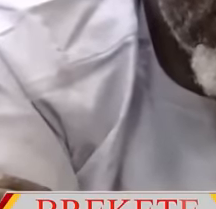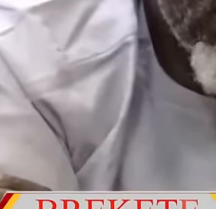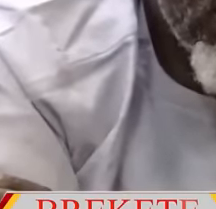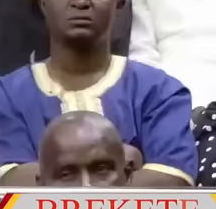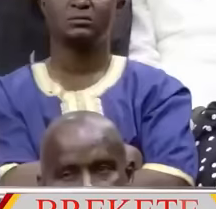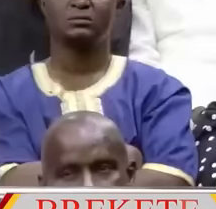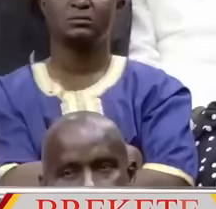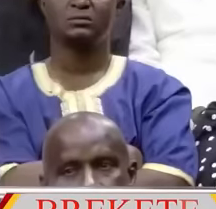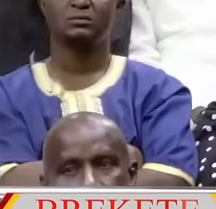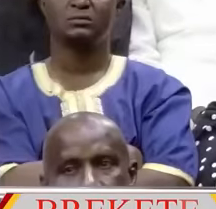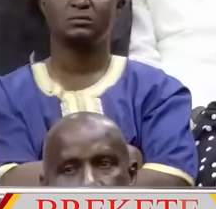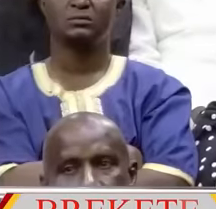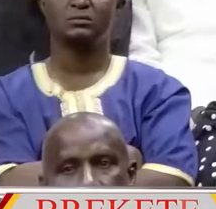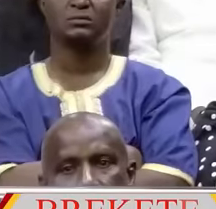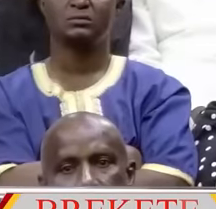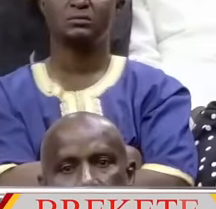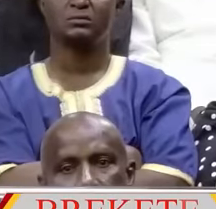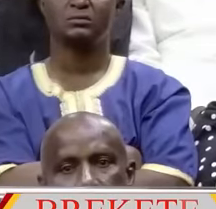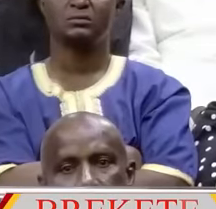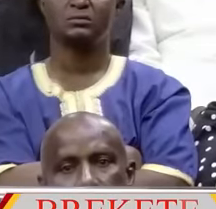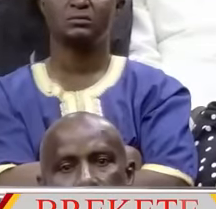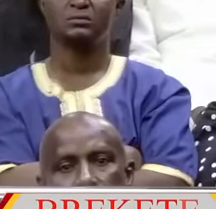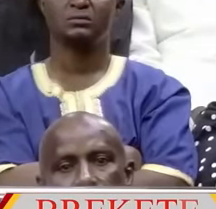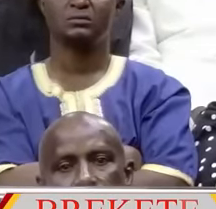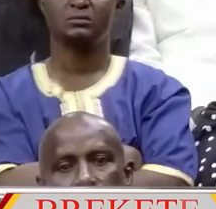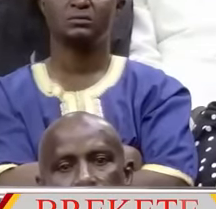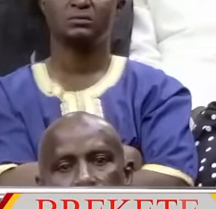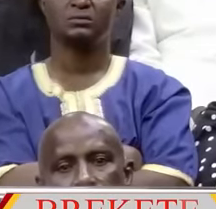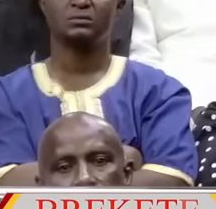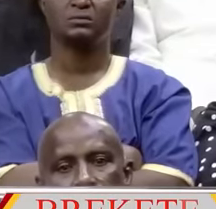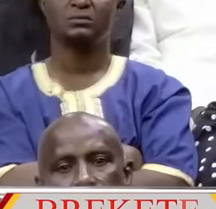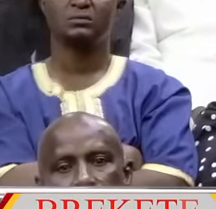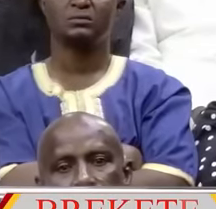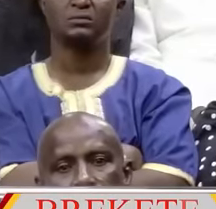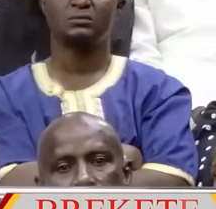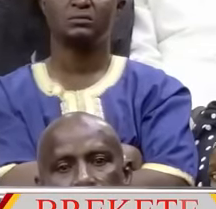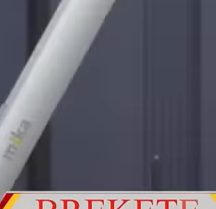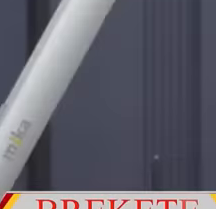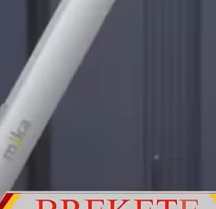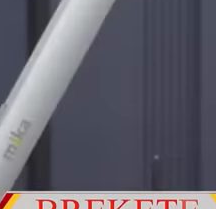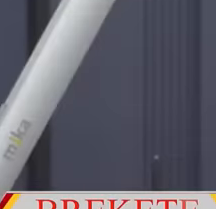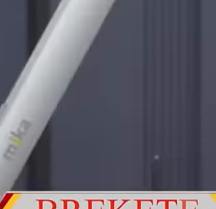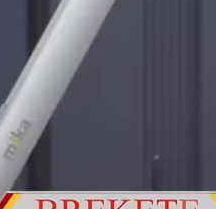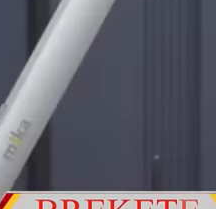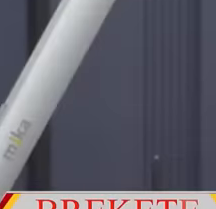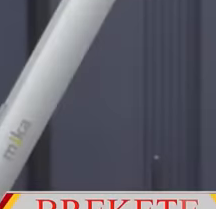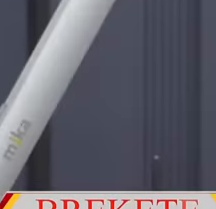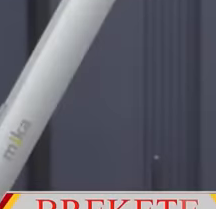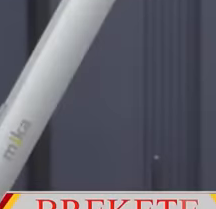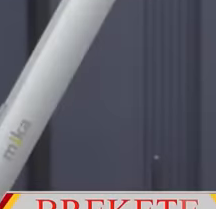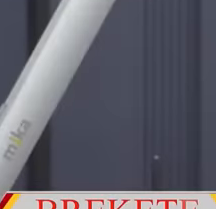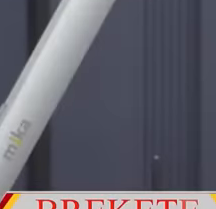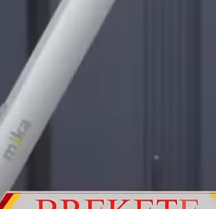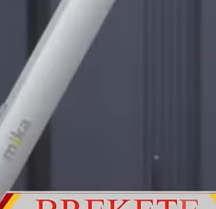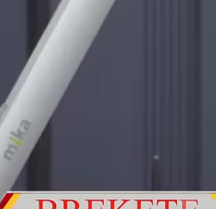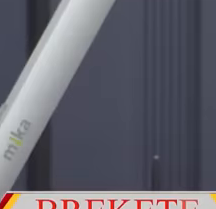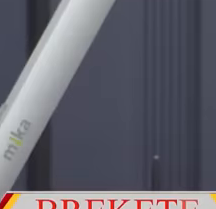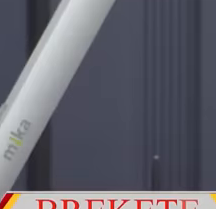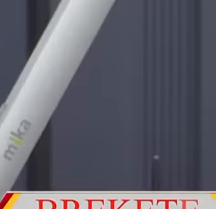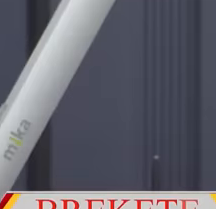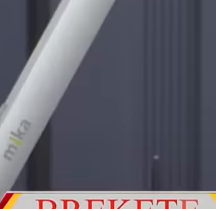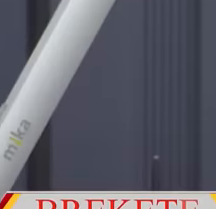090 99 88 77 00. Again, make I repeat them. If you there for inside Nigeria, the number to call now